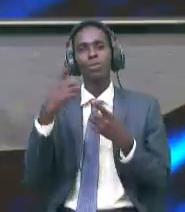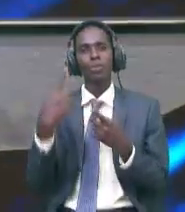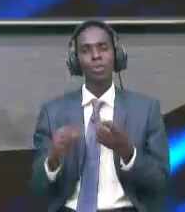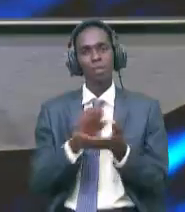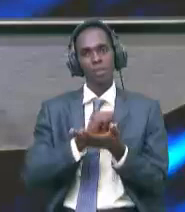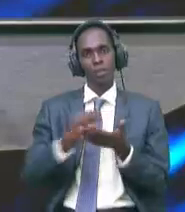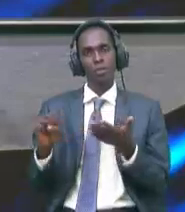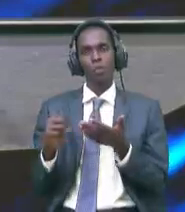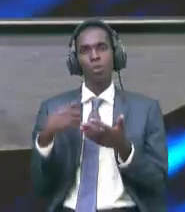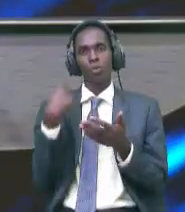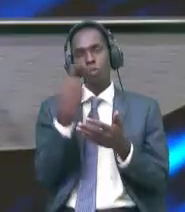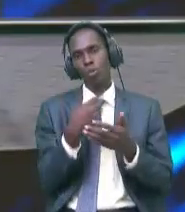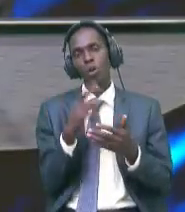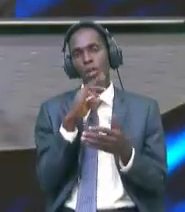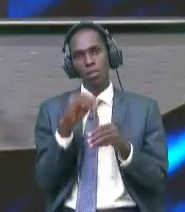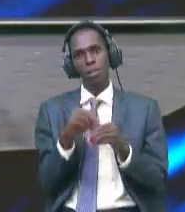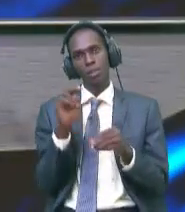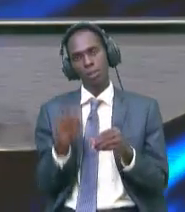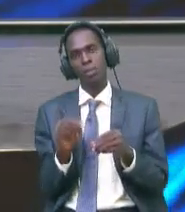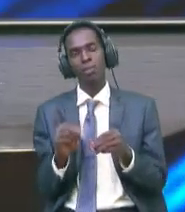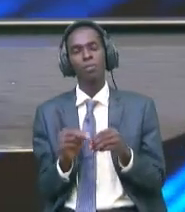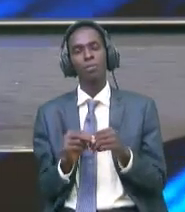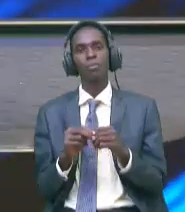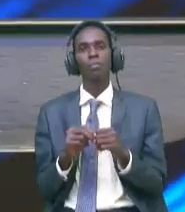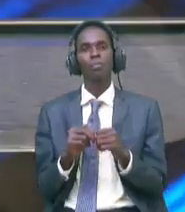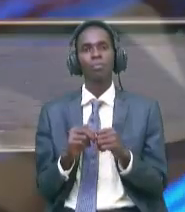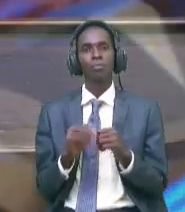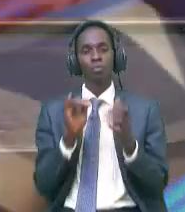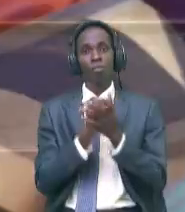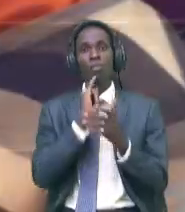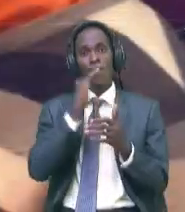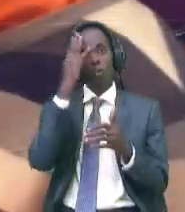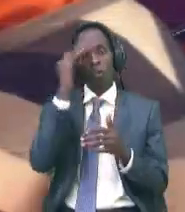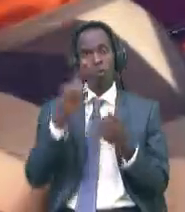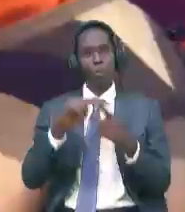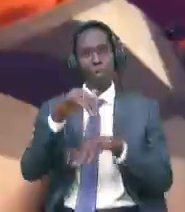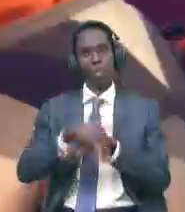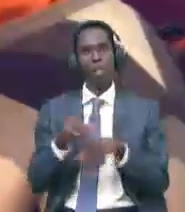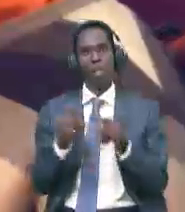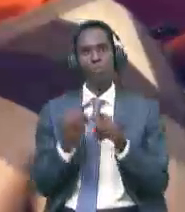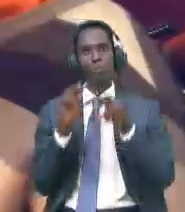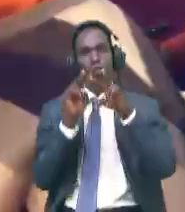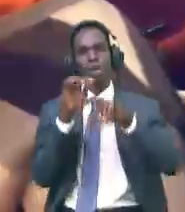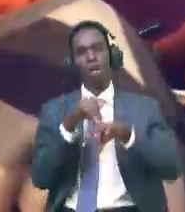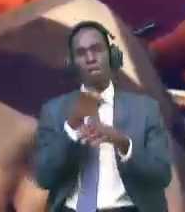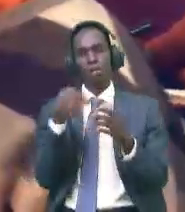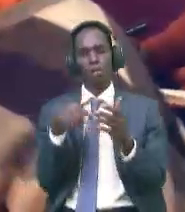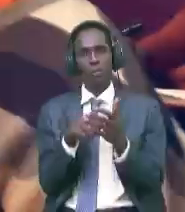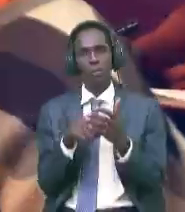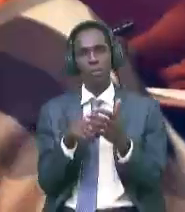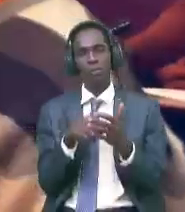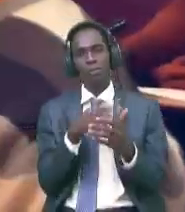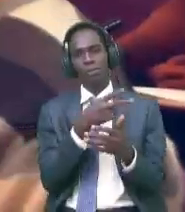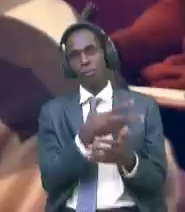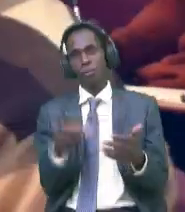the need of the saints of the church. That's why tonight, as we look at these verses, we're